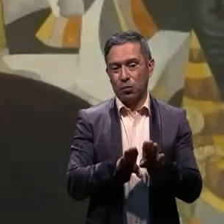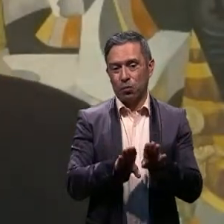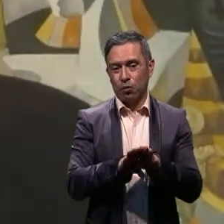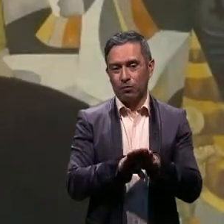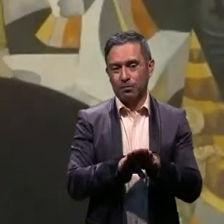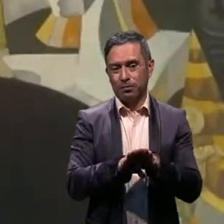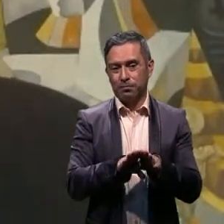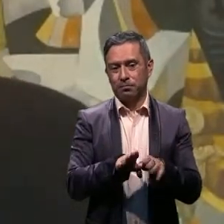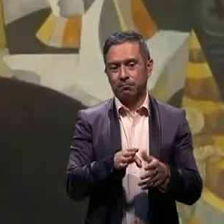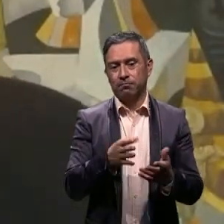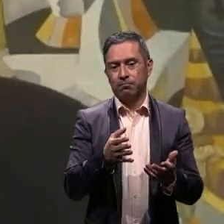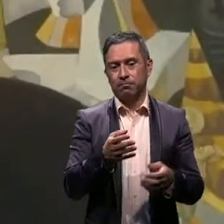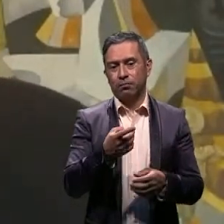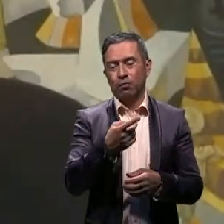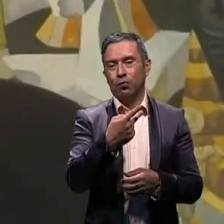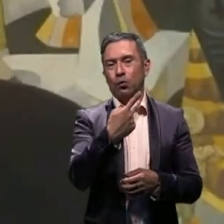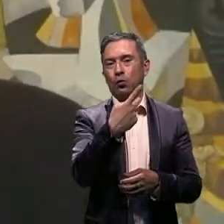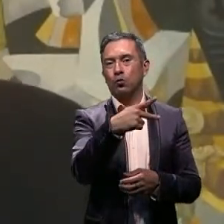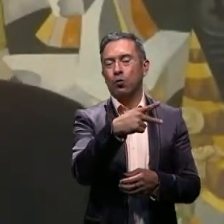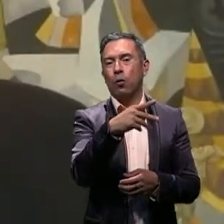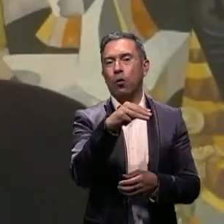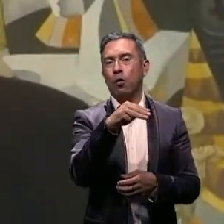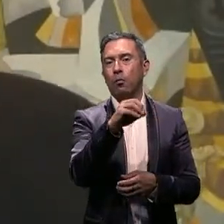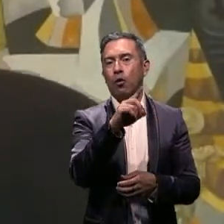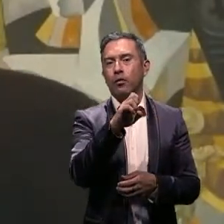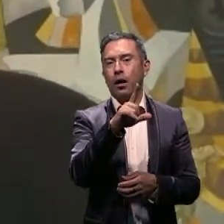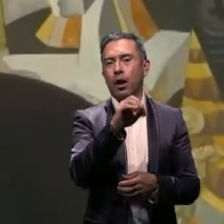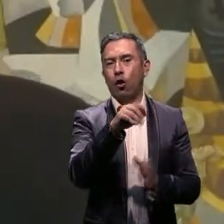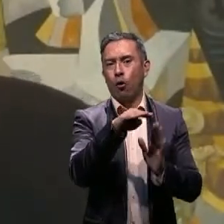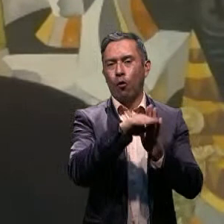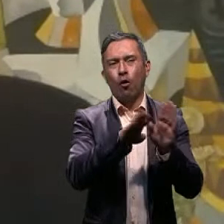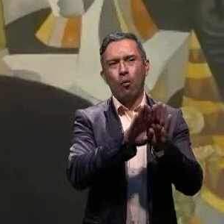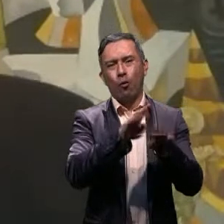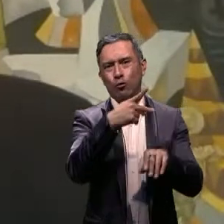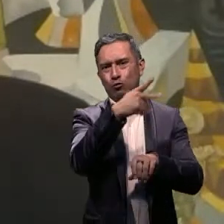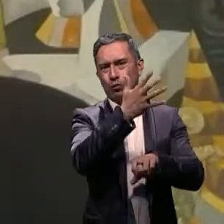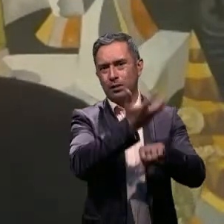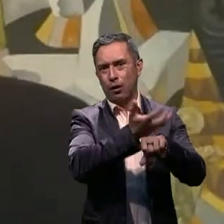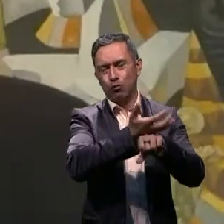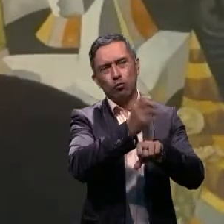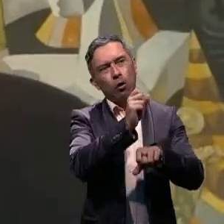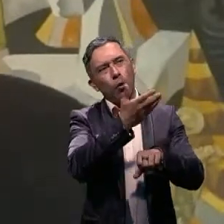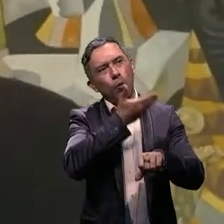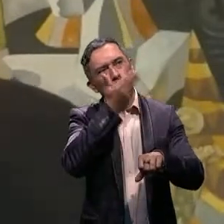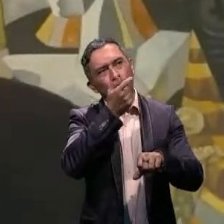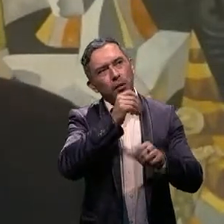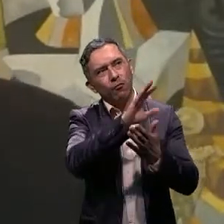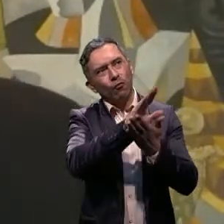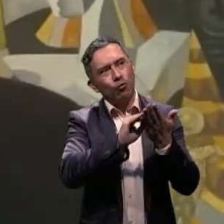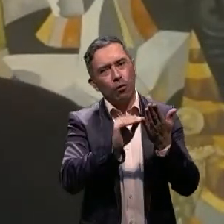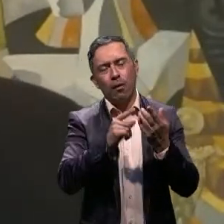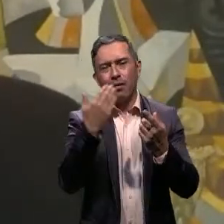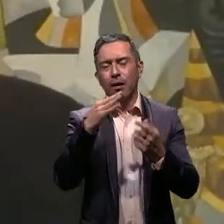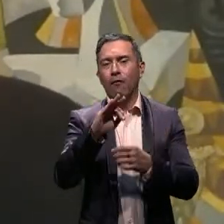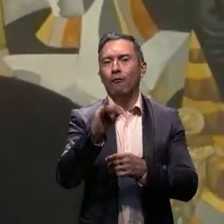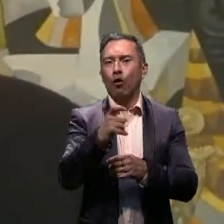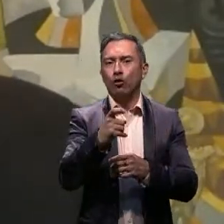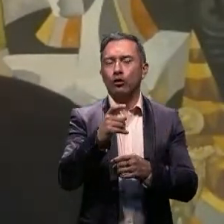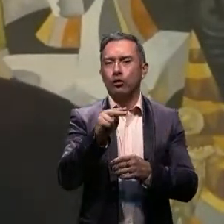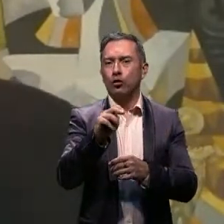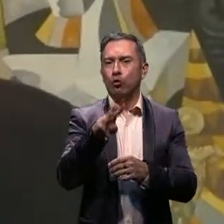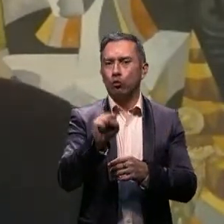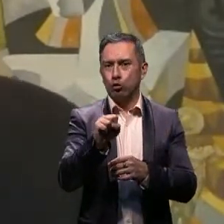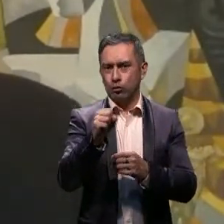if this is in response to follow a more North American model, where very